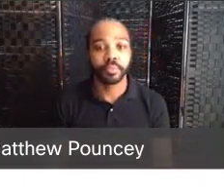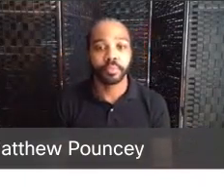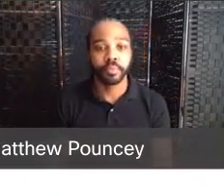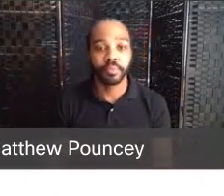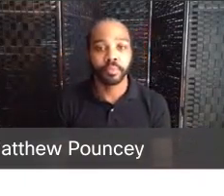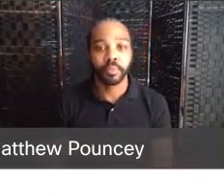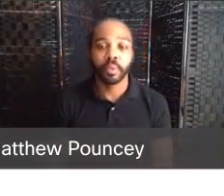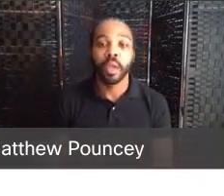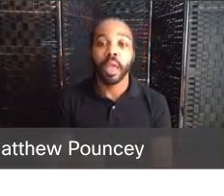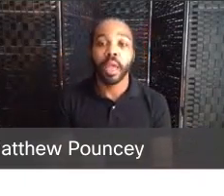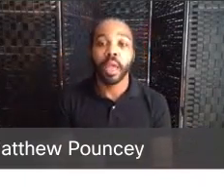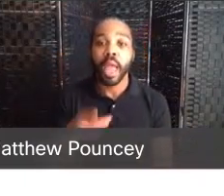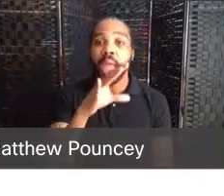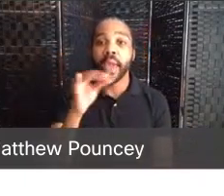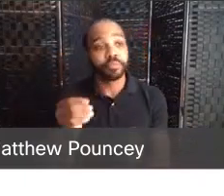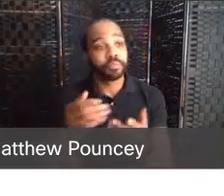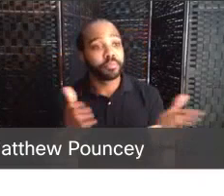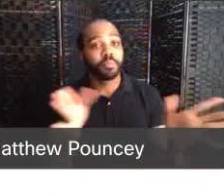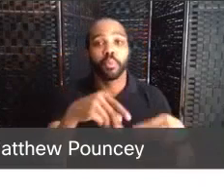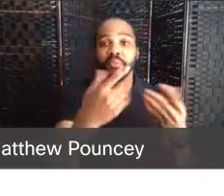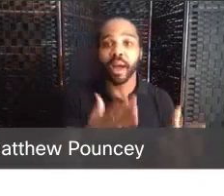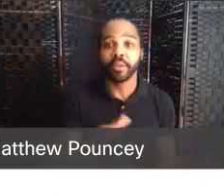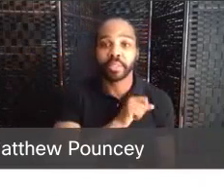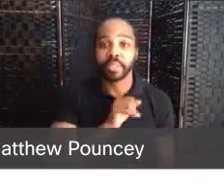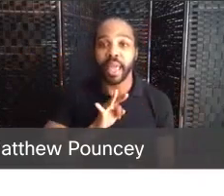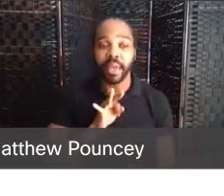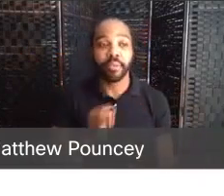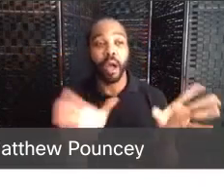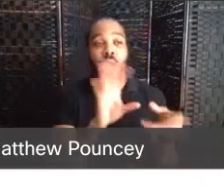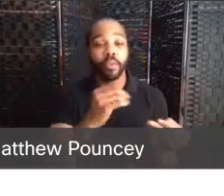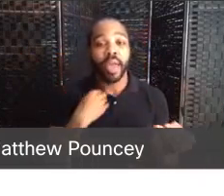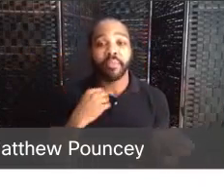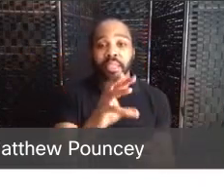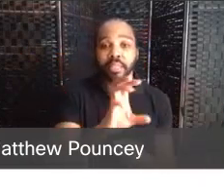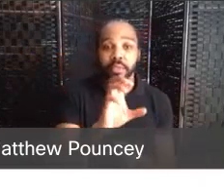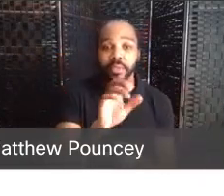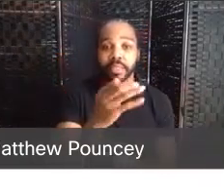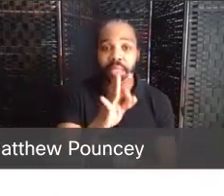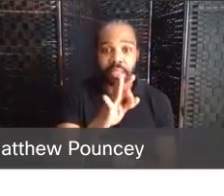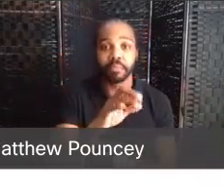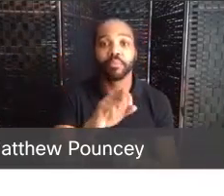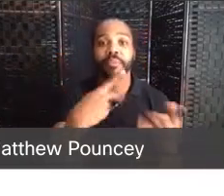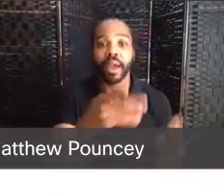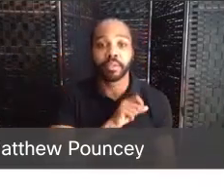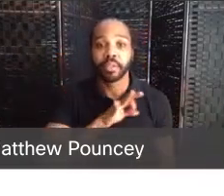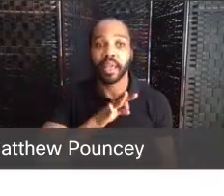And then among our provider staff, we have had 619 provider staff test positive for